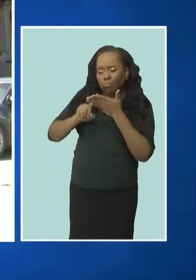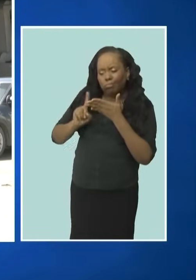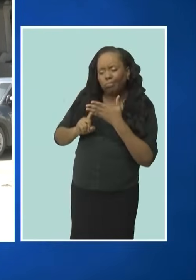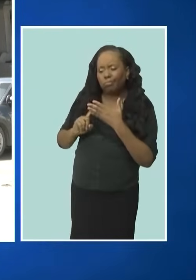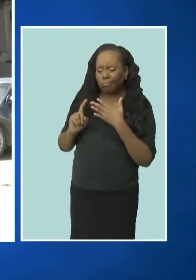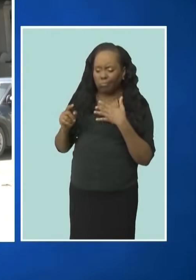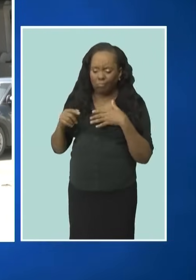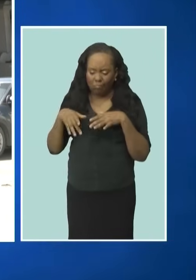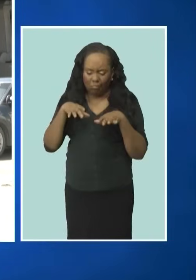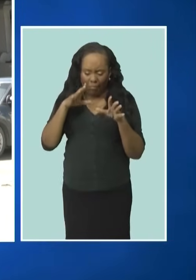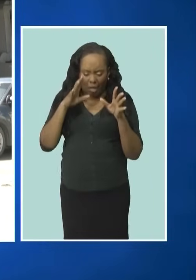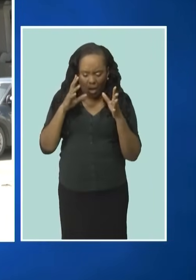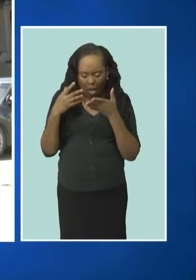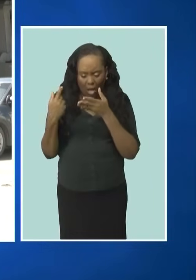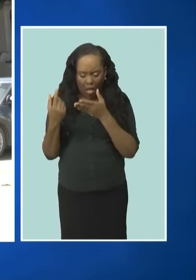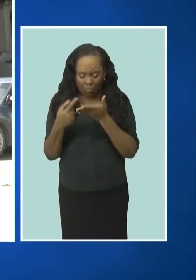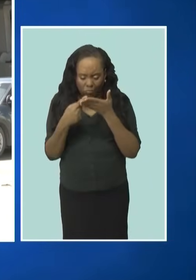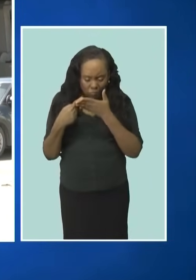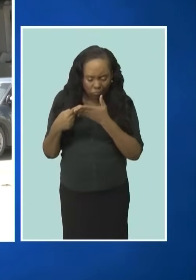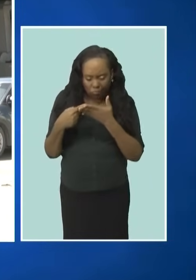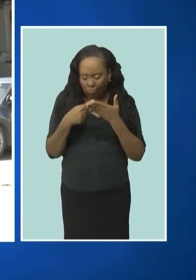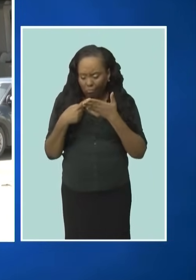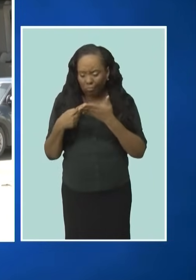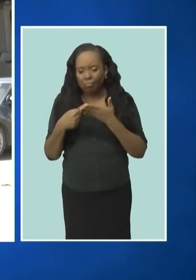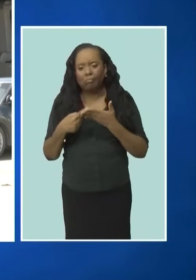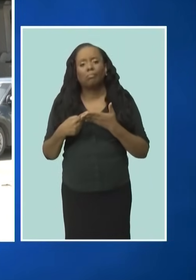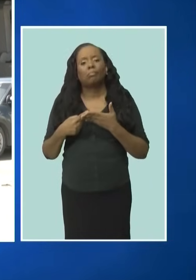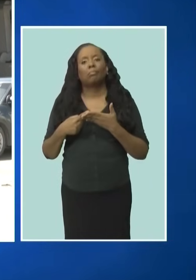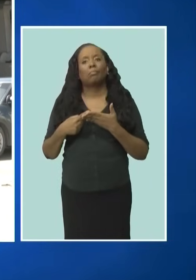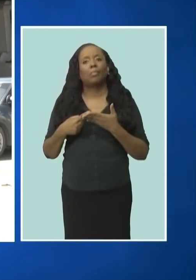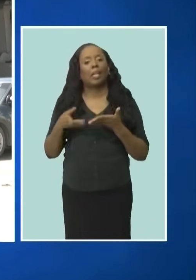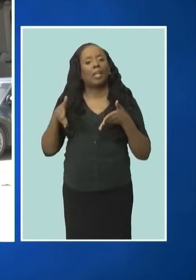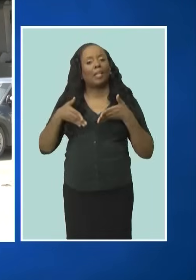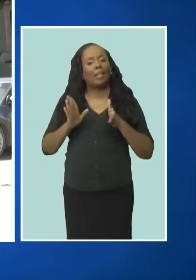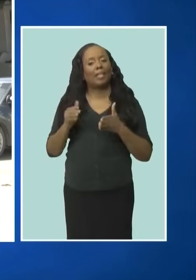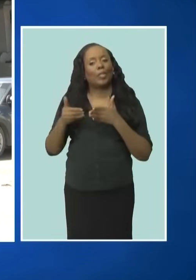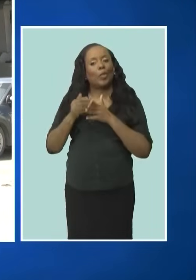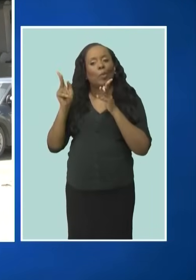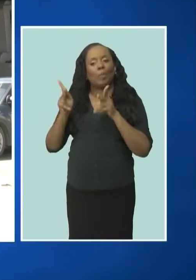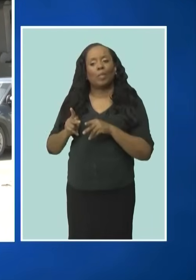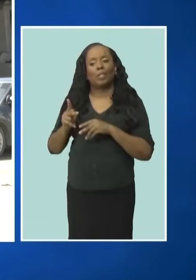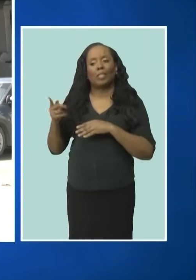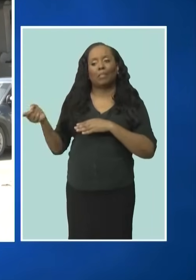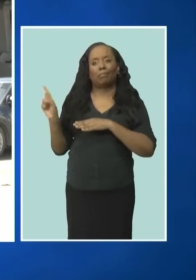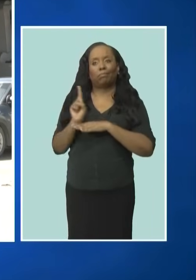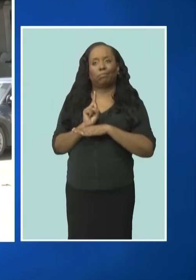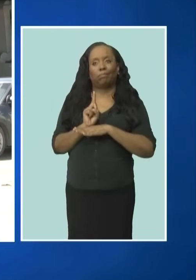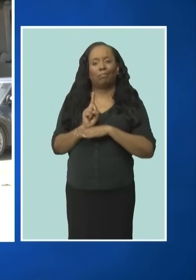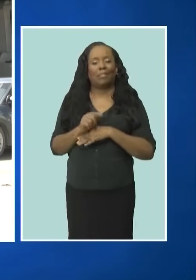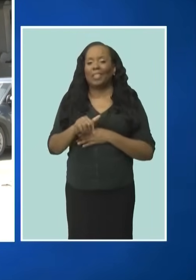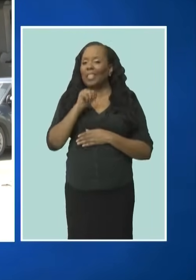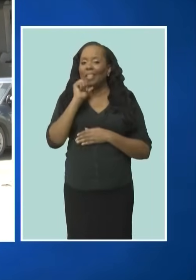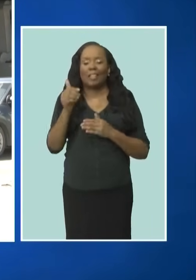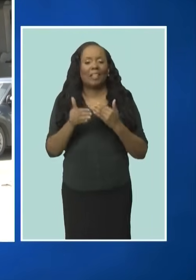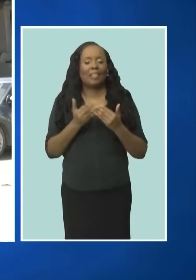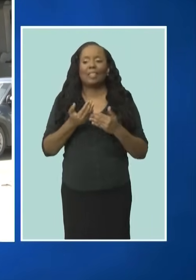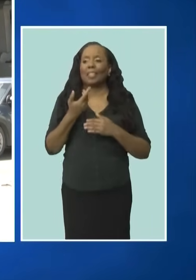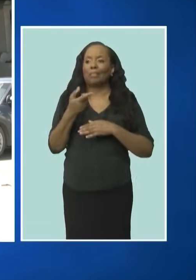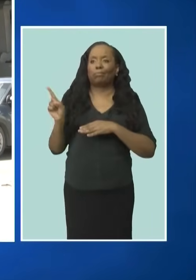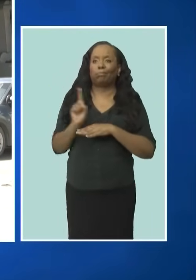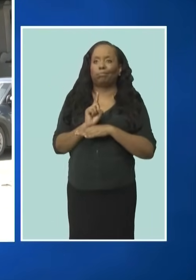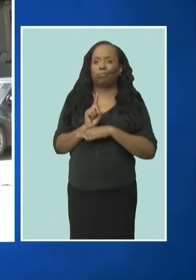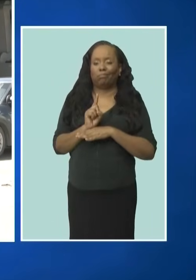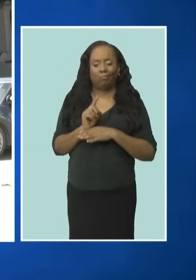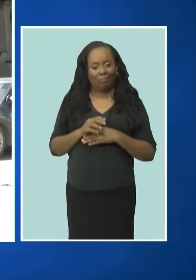put together a nice segment to give them the exposure, because it isn't easy getting on some of the bigger stages for the